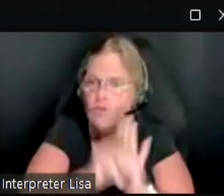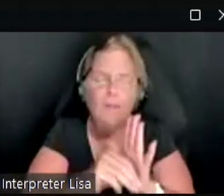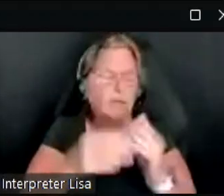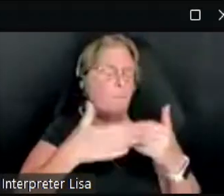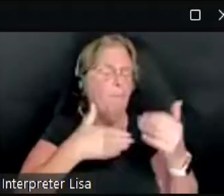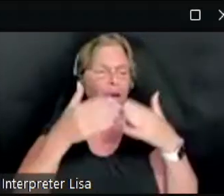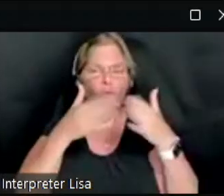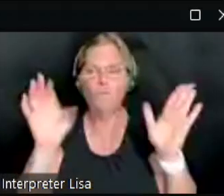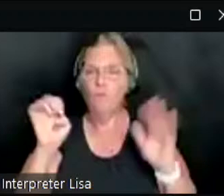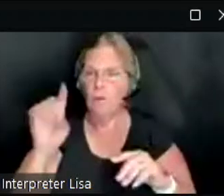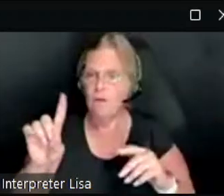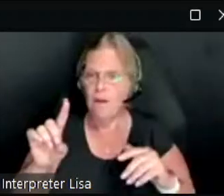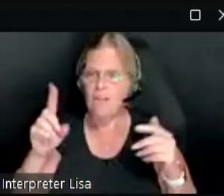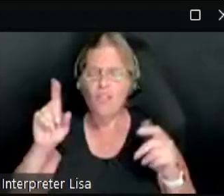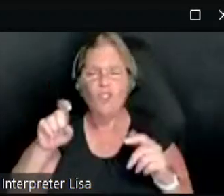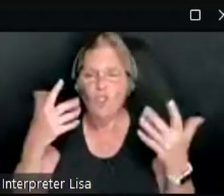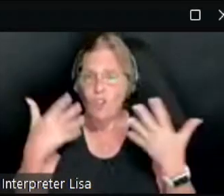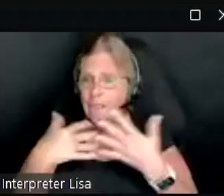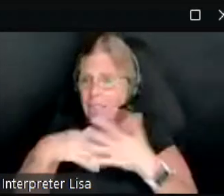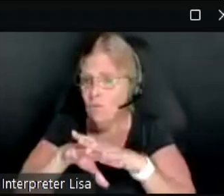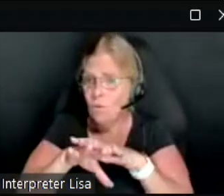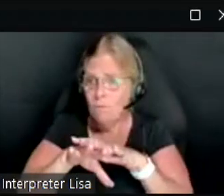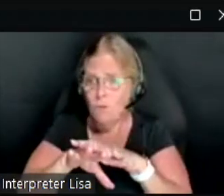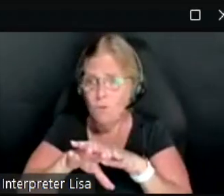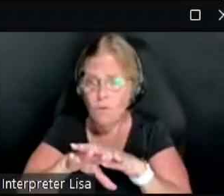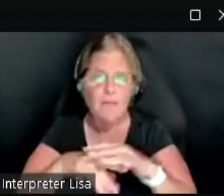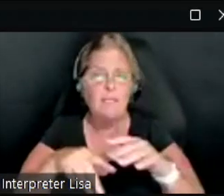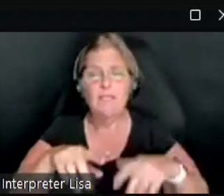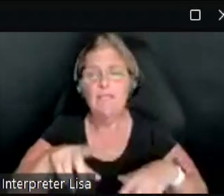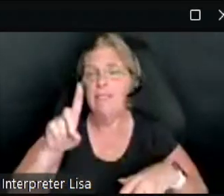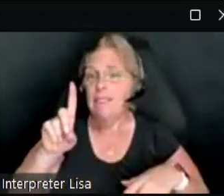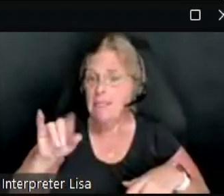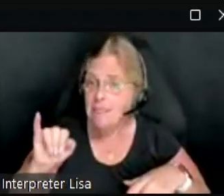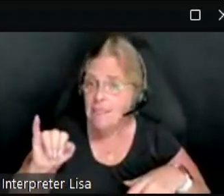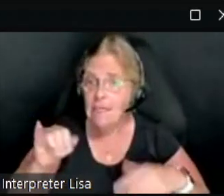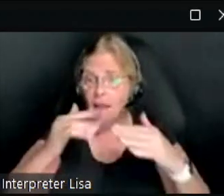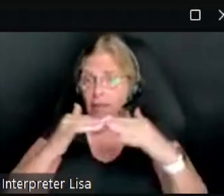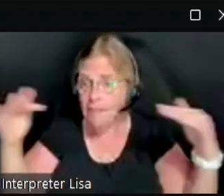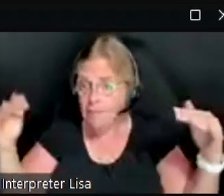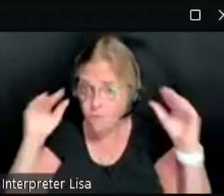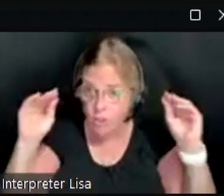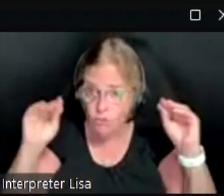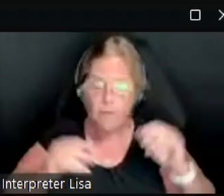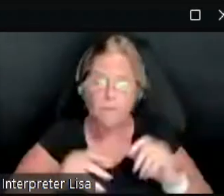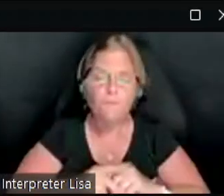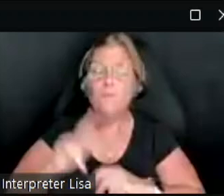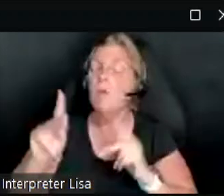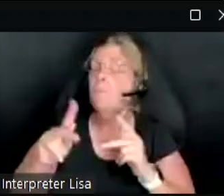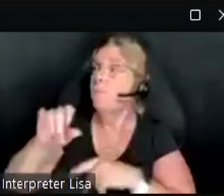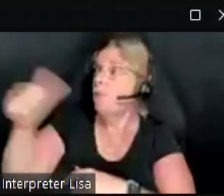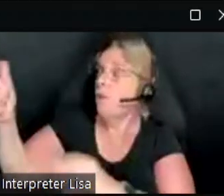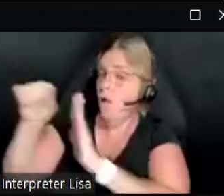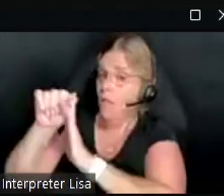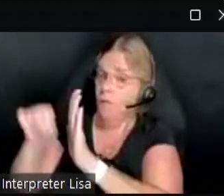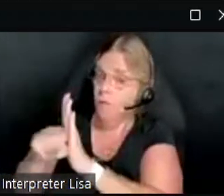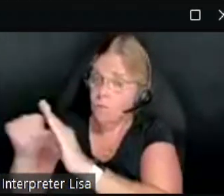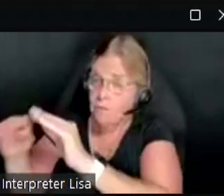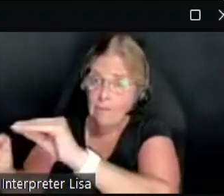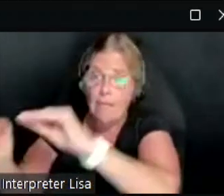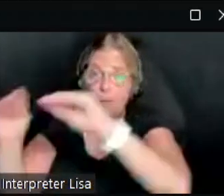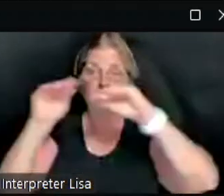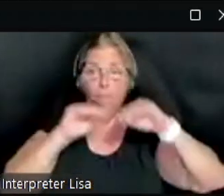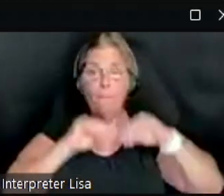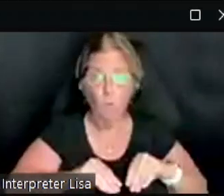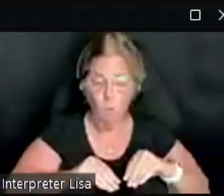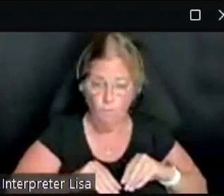of this should be incorporated into it, the differentiated instruction. For those folks that come in from out of state, we then tried to think about,